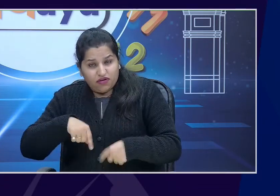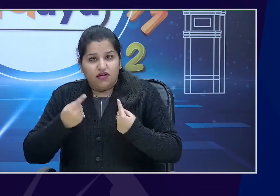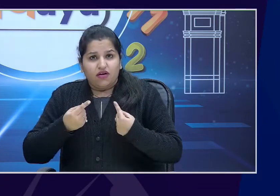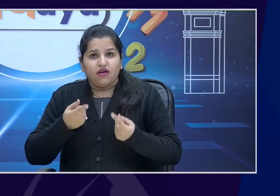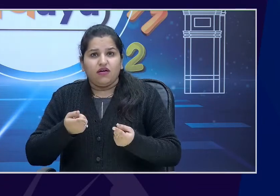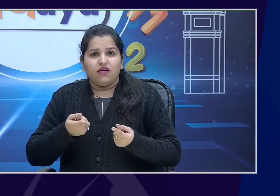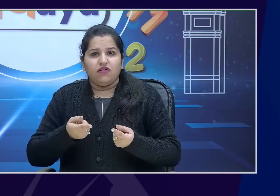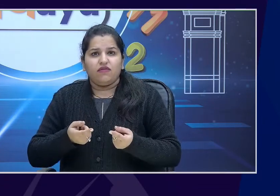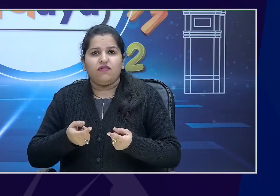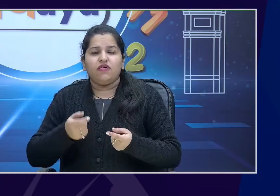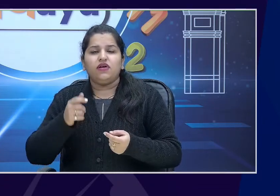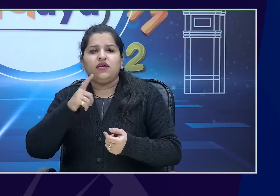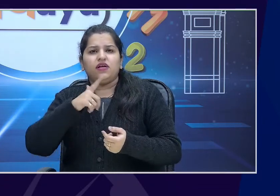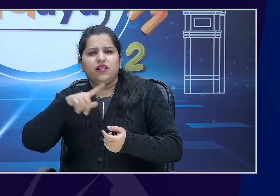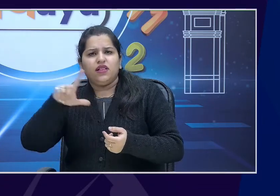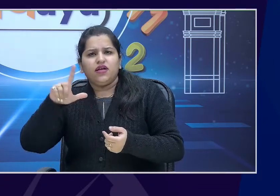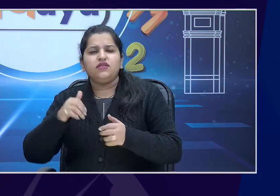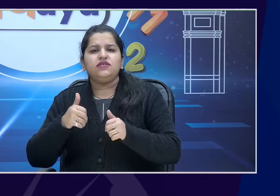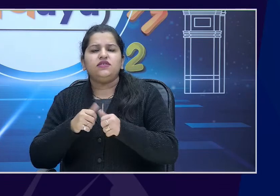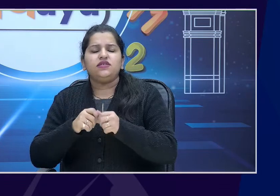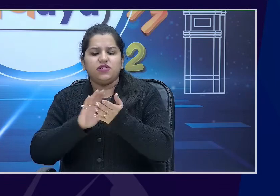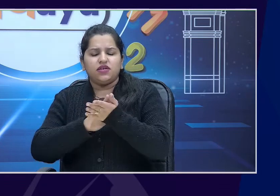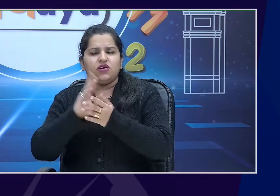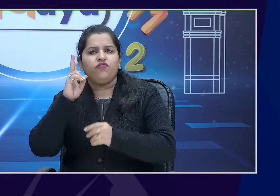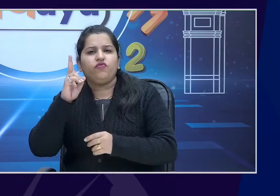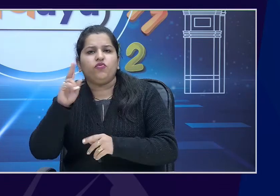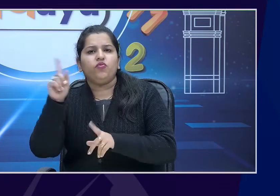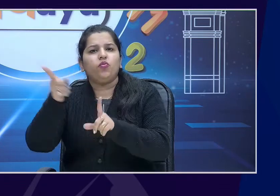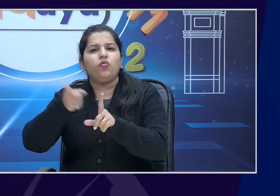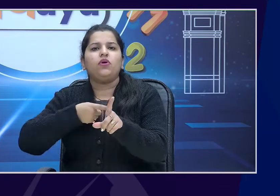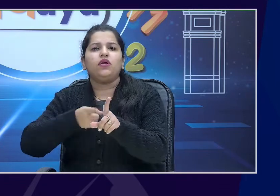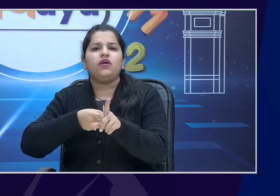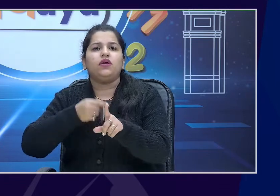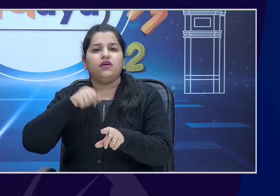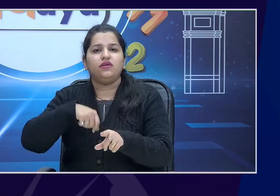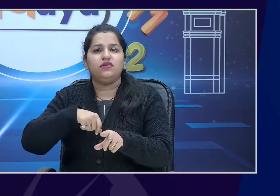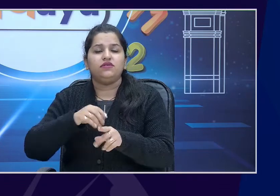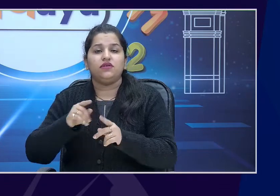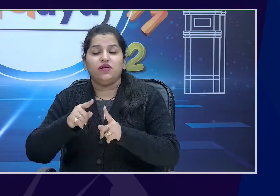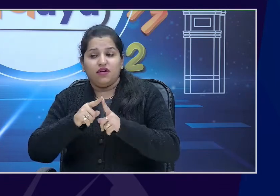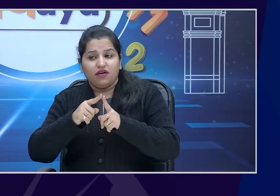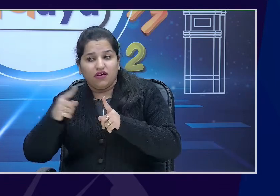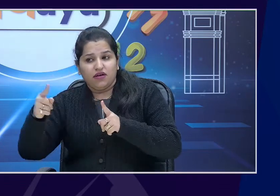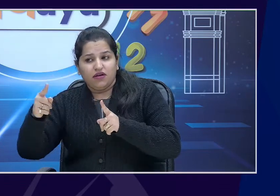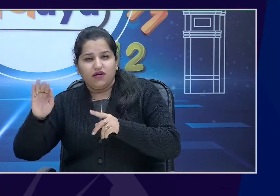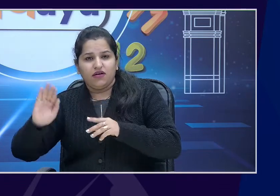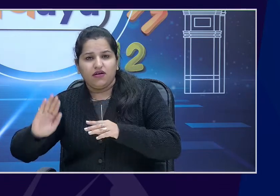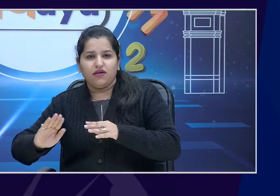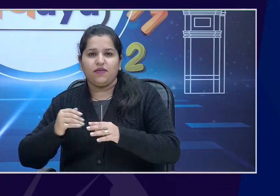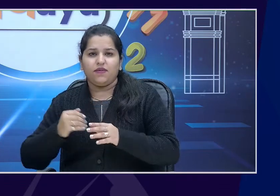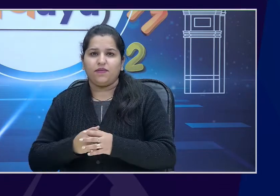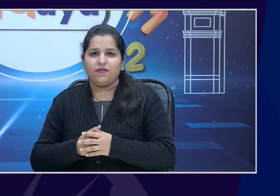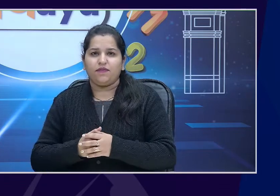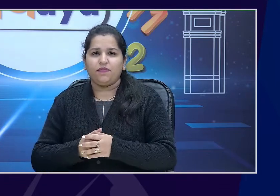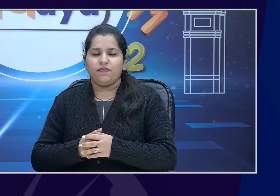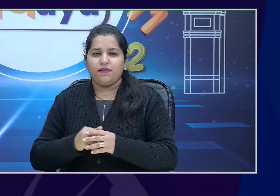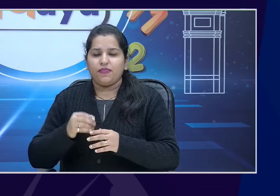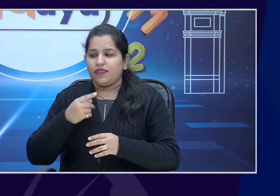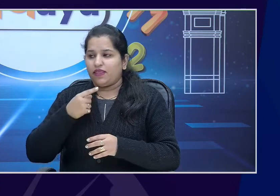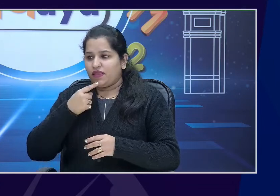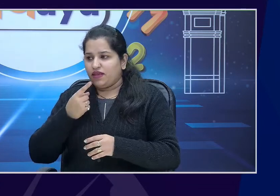from Anne Frank has been born up to her death. Yes, ma'am. Anita, so